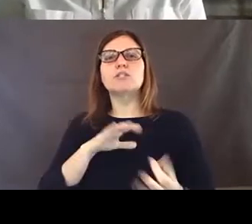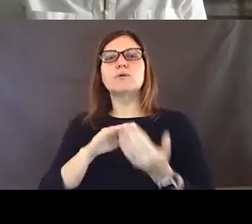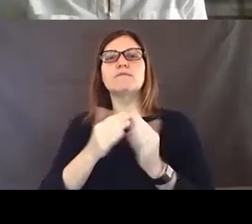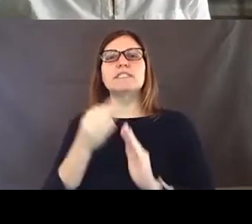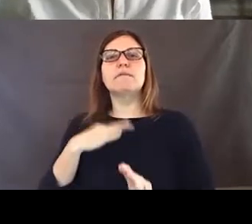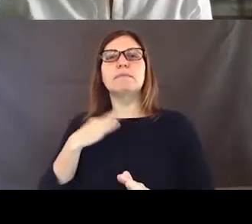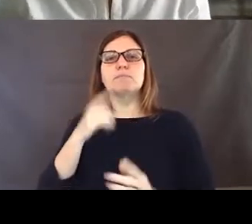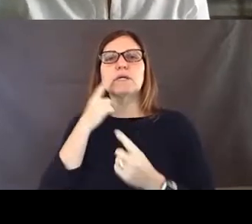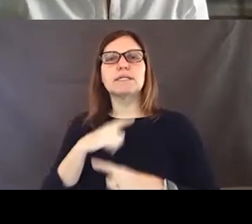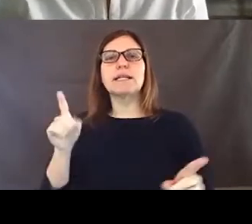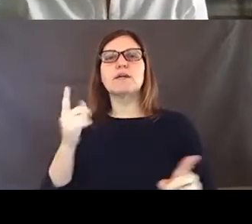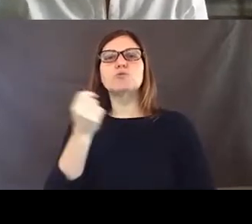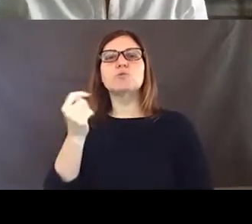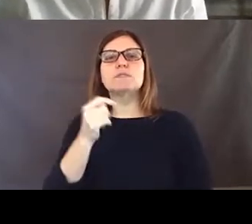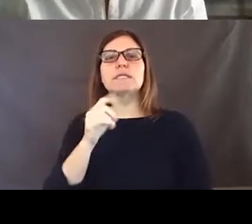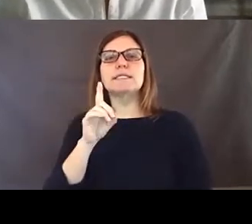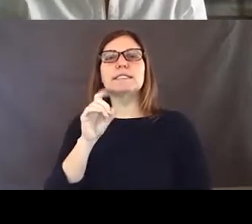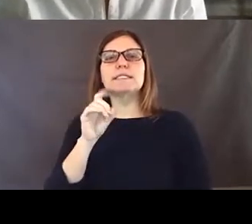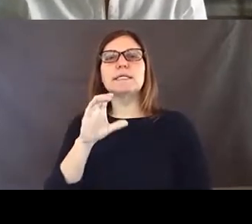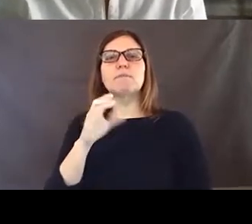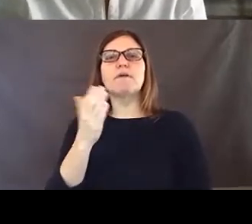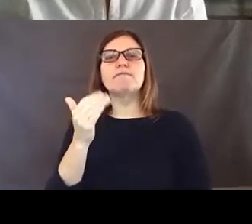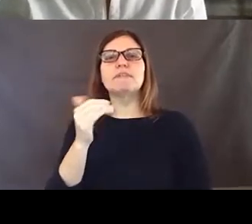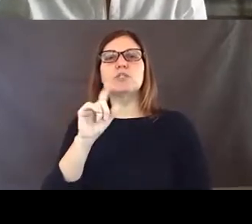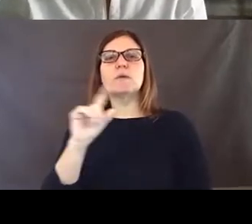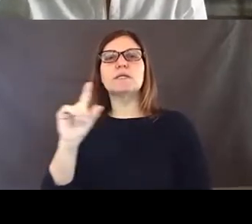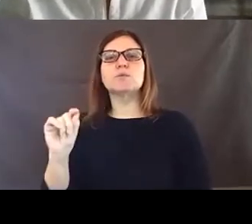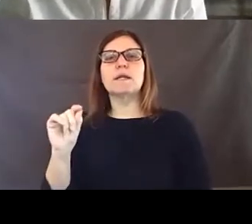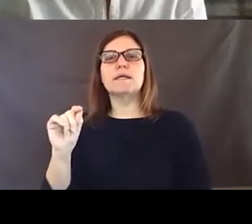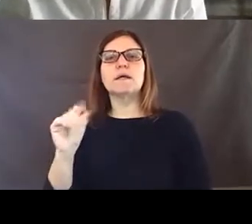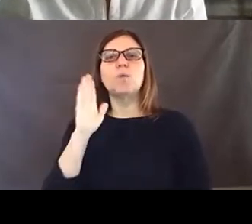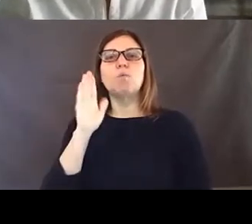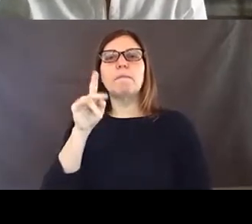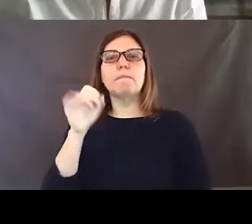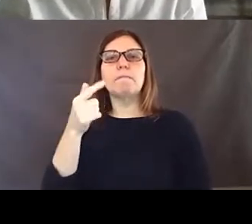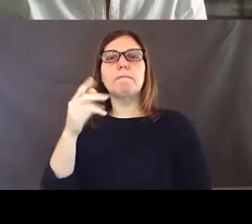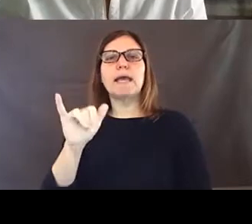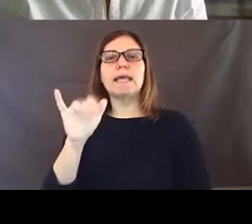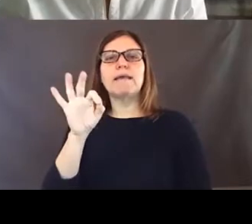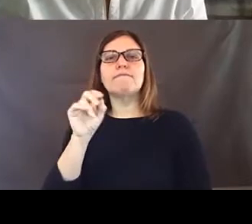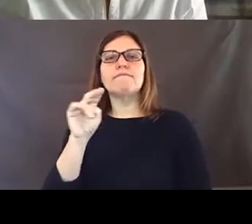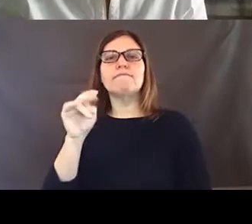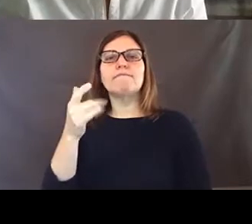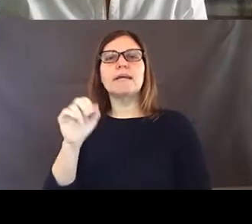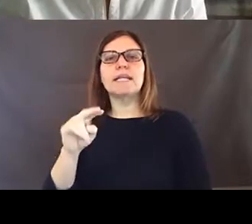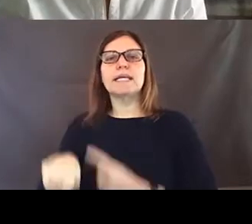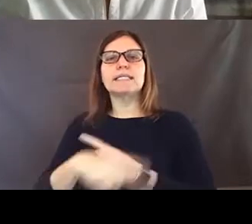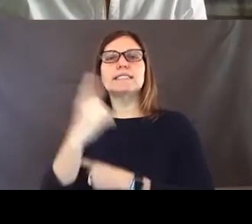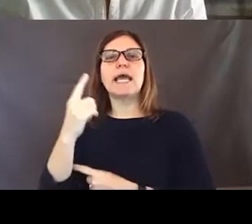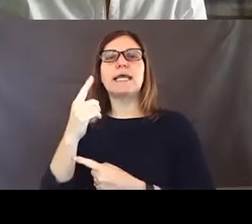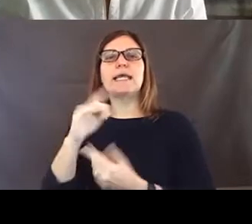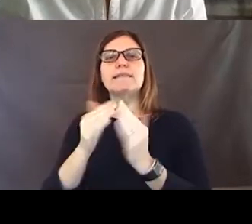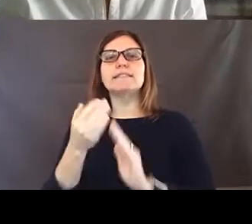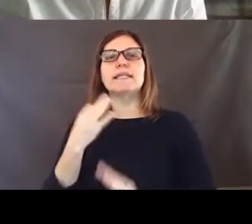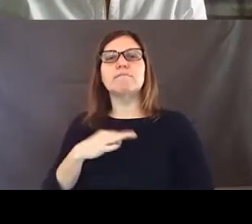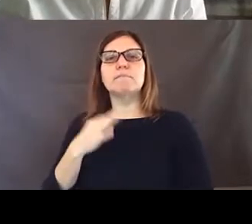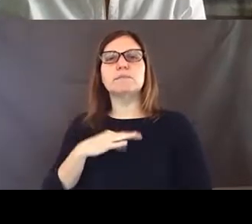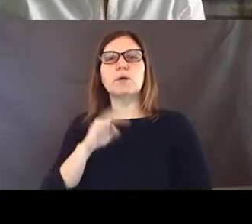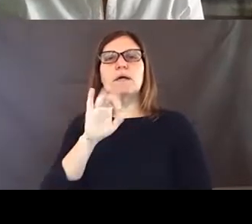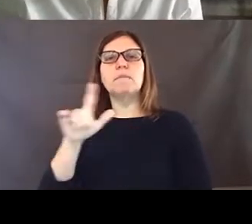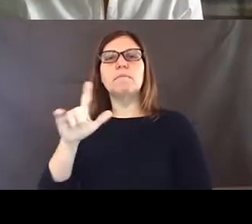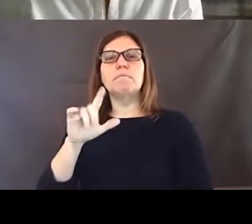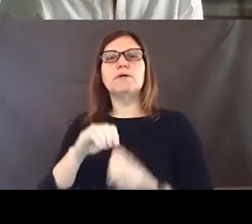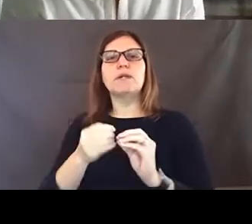Tuesday, December 15th, 2020, to be Peggy Finnegan Day in the City of Pittsburgh. And Bill number